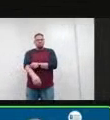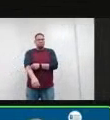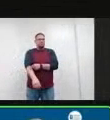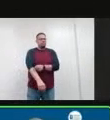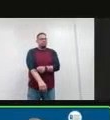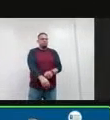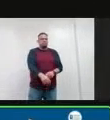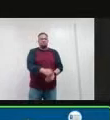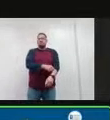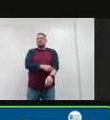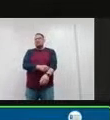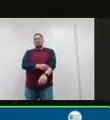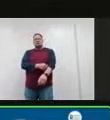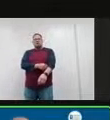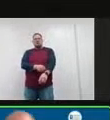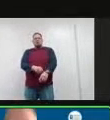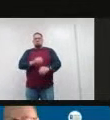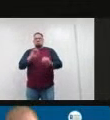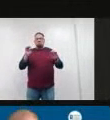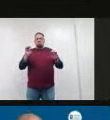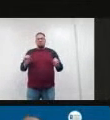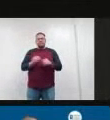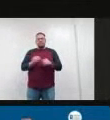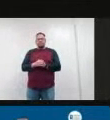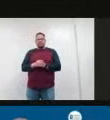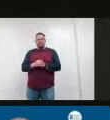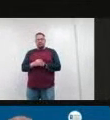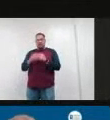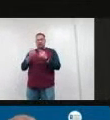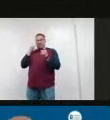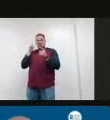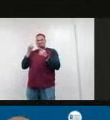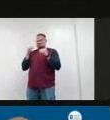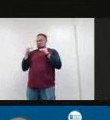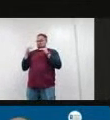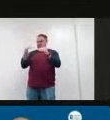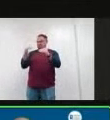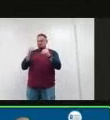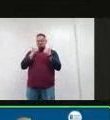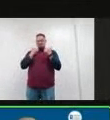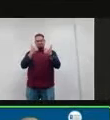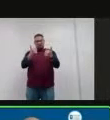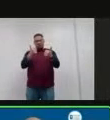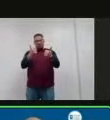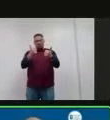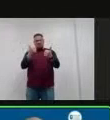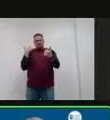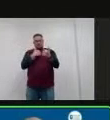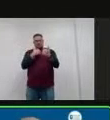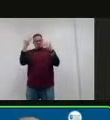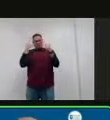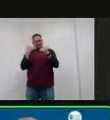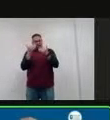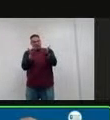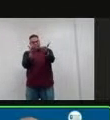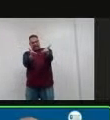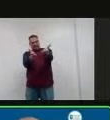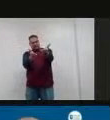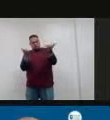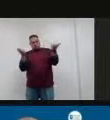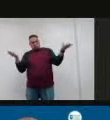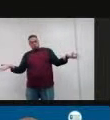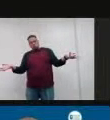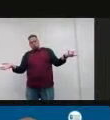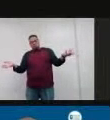Not hearing anything. So I think you're on par, I believe. Okay. What we were hoping for. Okay.